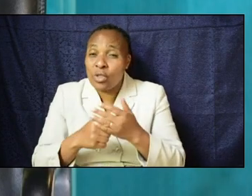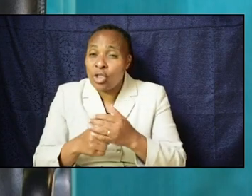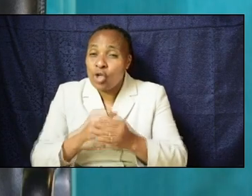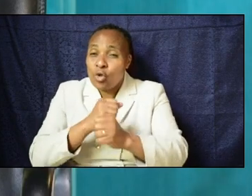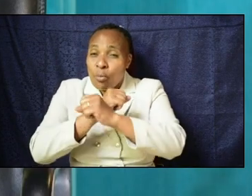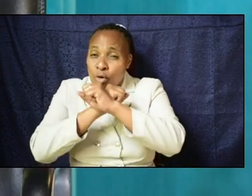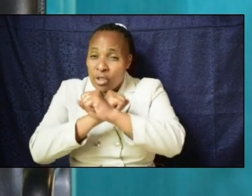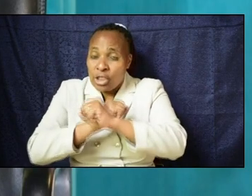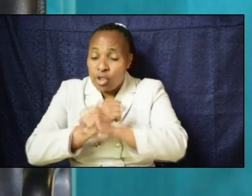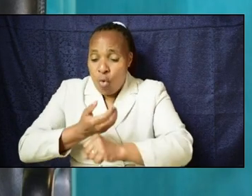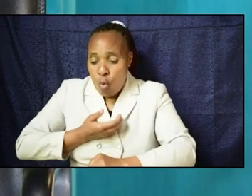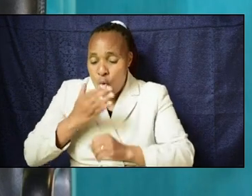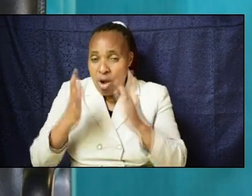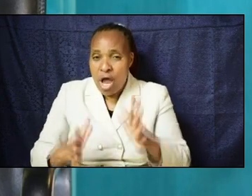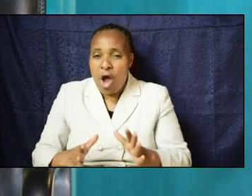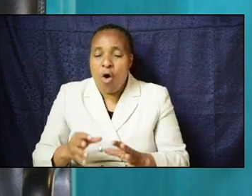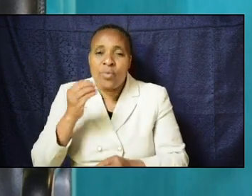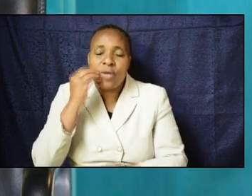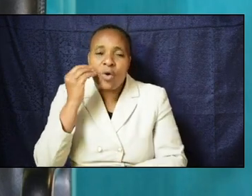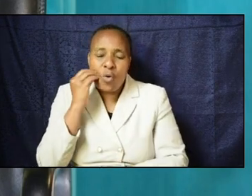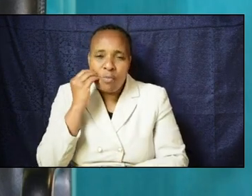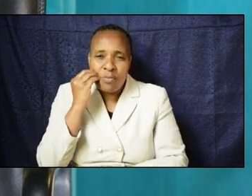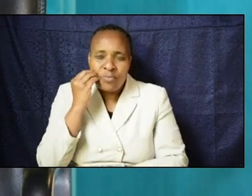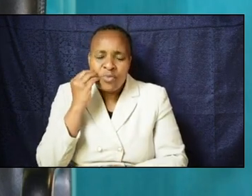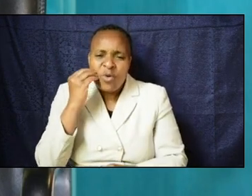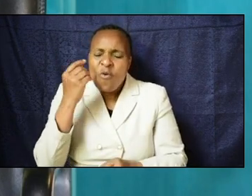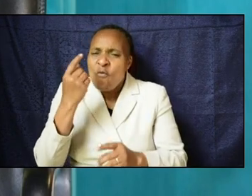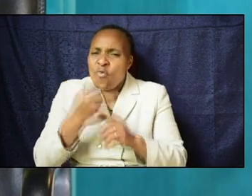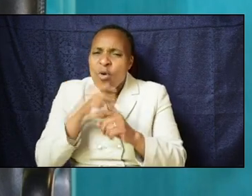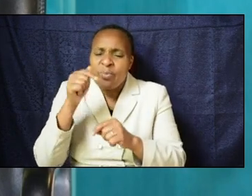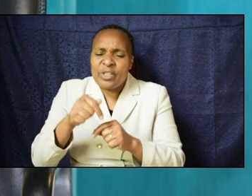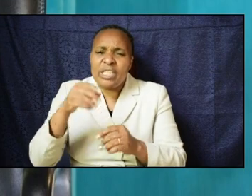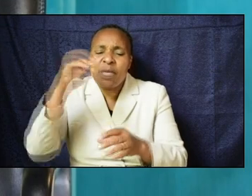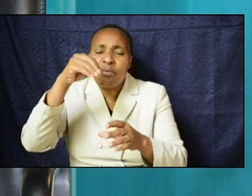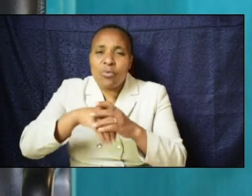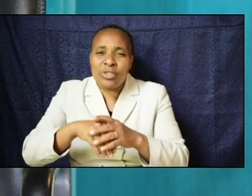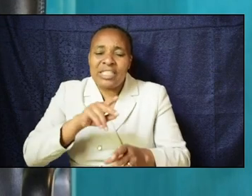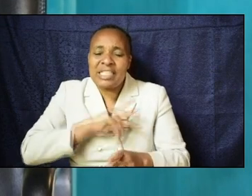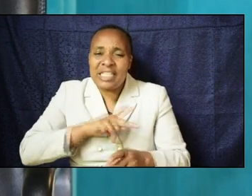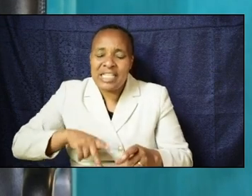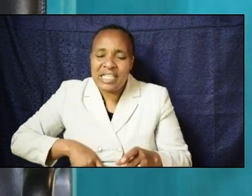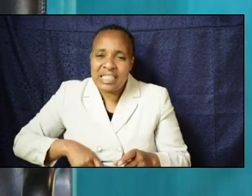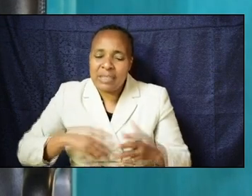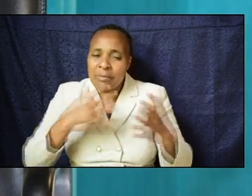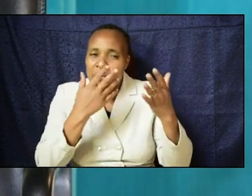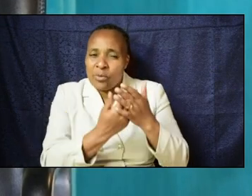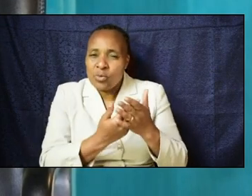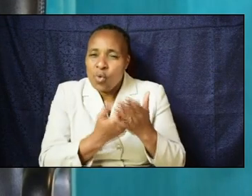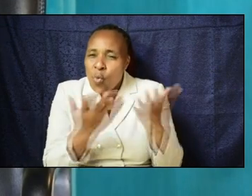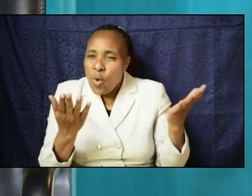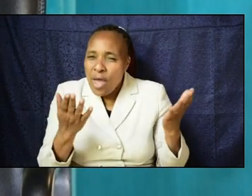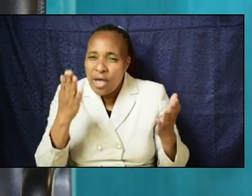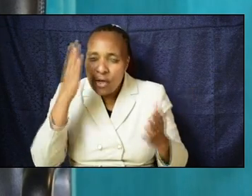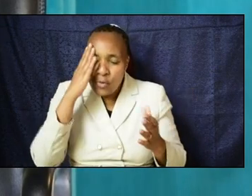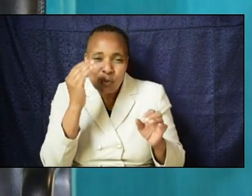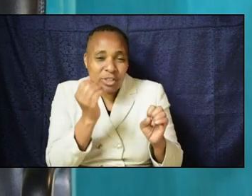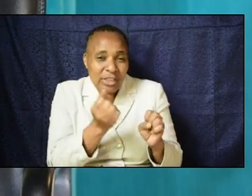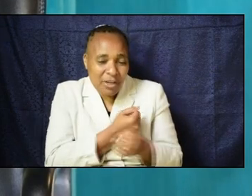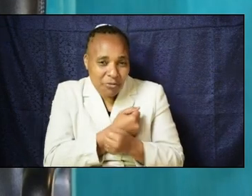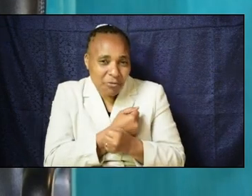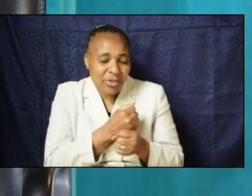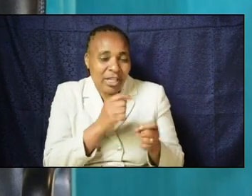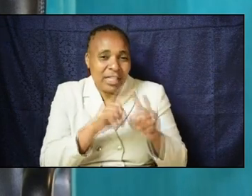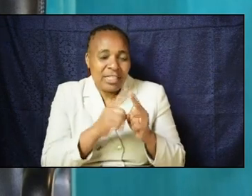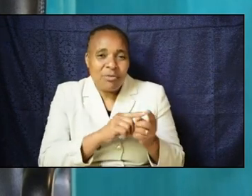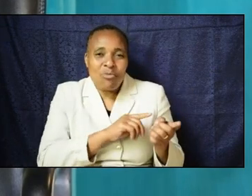protect the honor of his home. So by that, he put him in the king's prison, where he knew he'd be safe, and he would